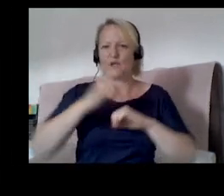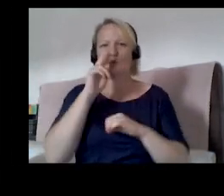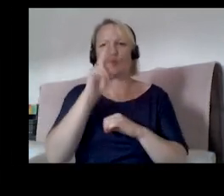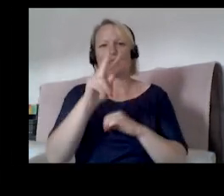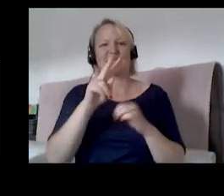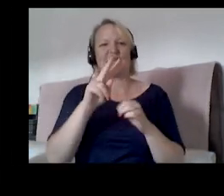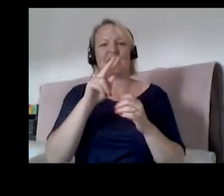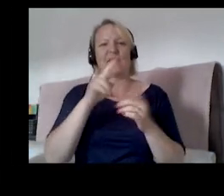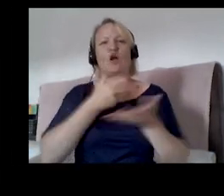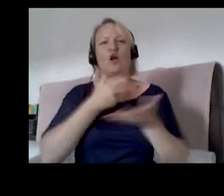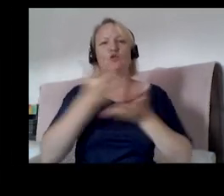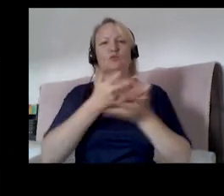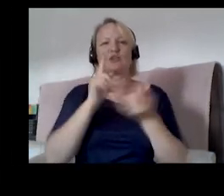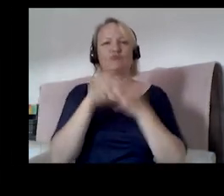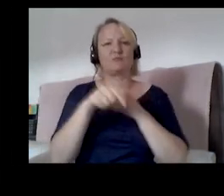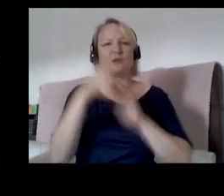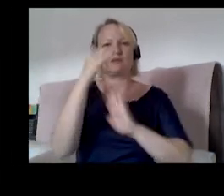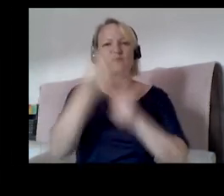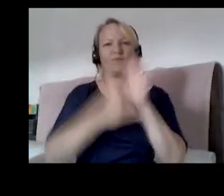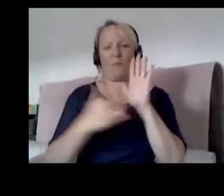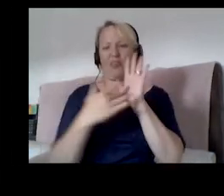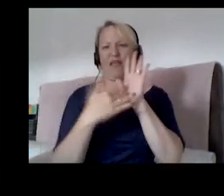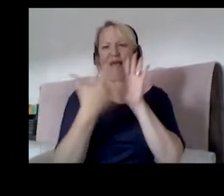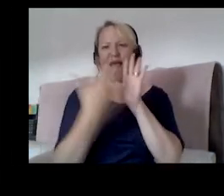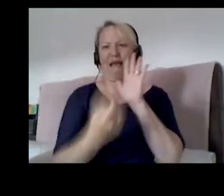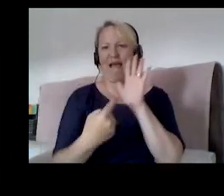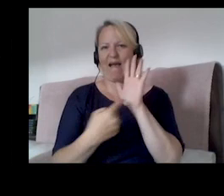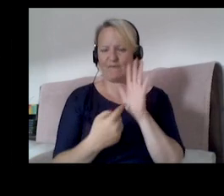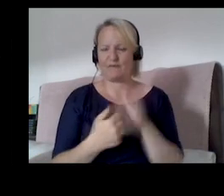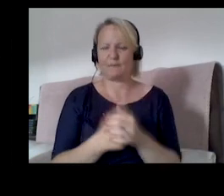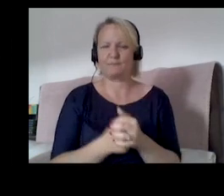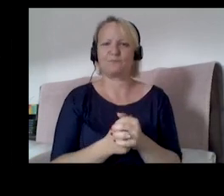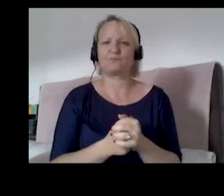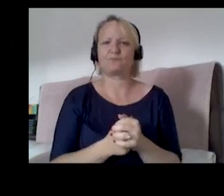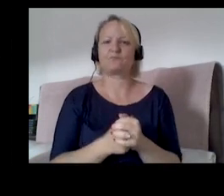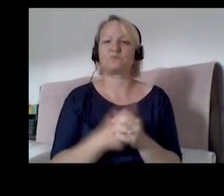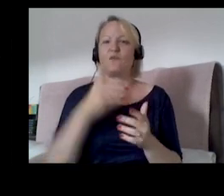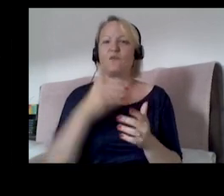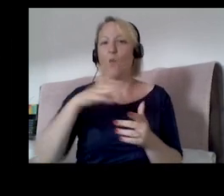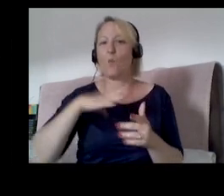You'll find the specific question about this within the consultation response form.